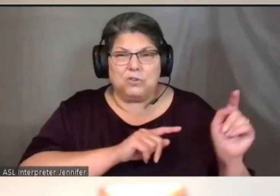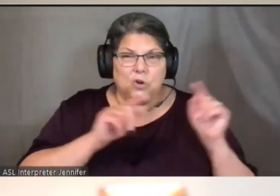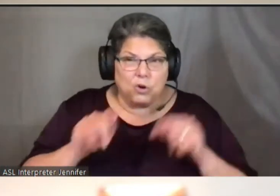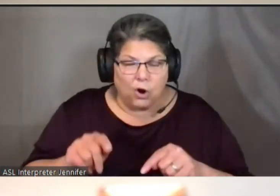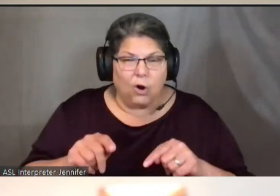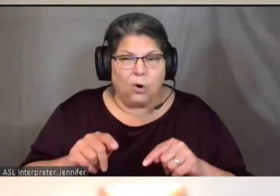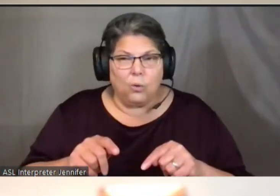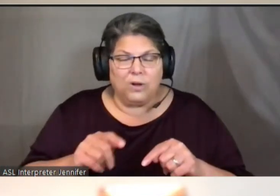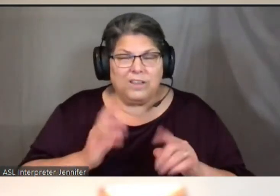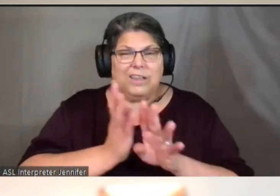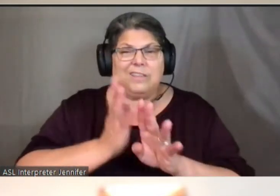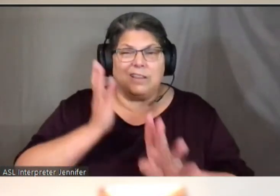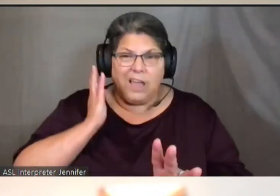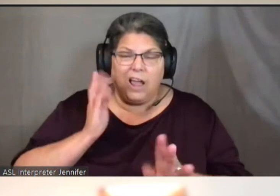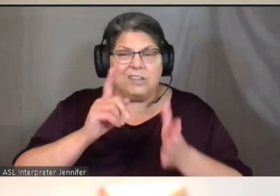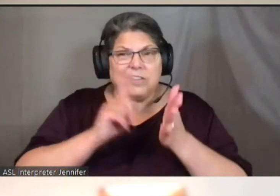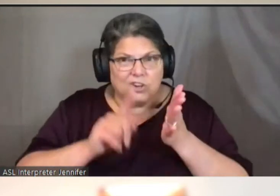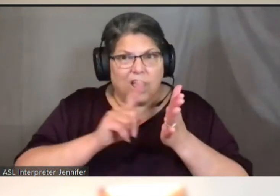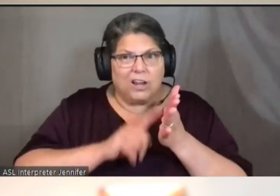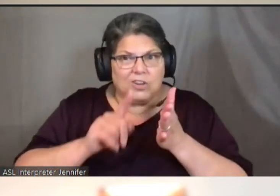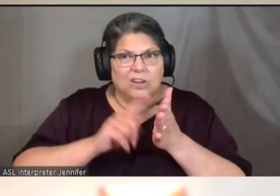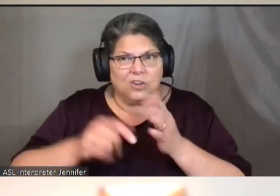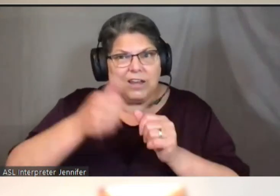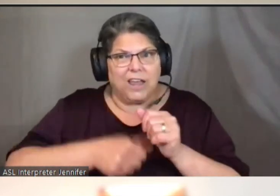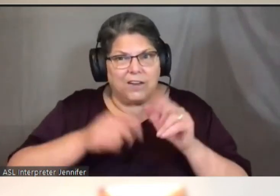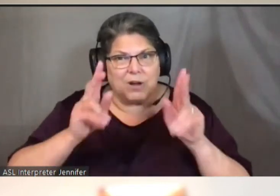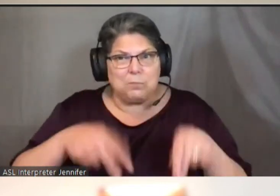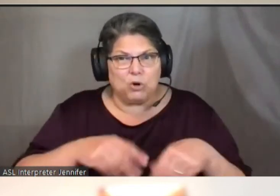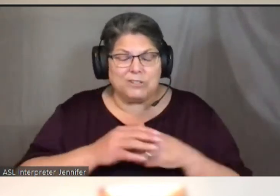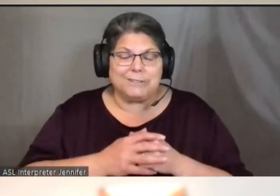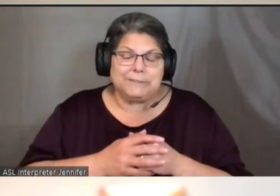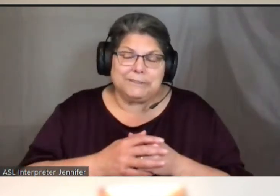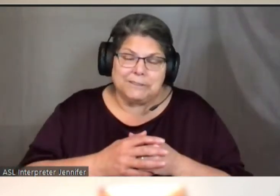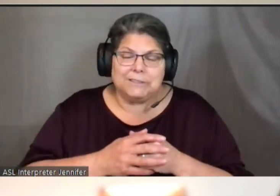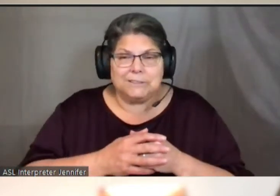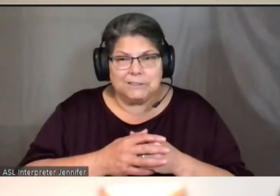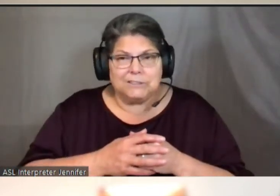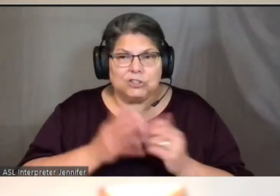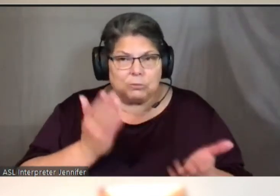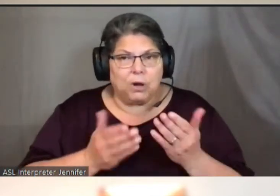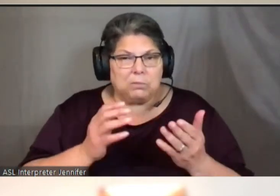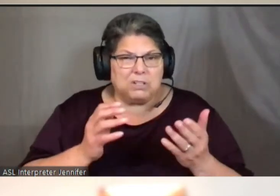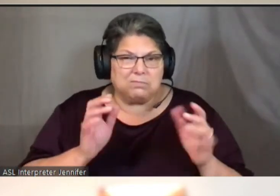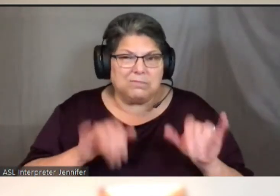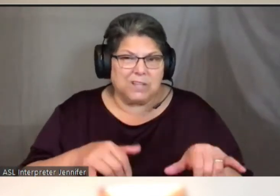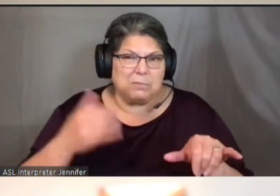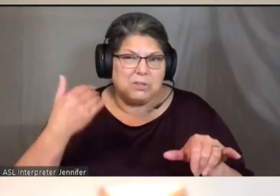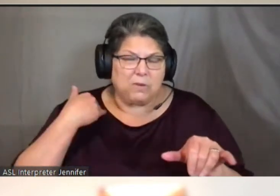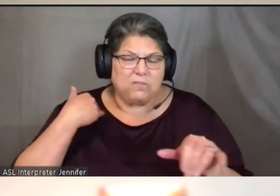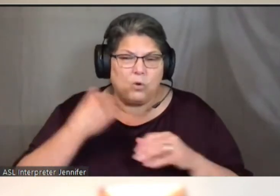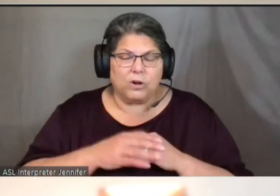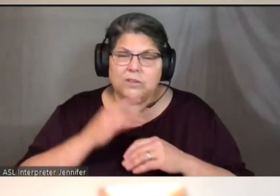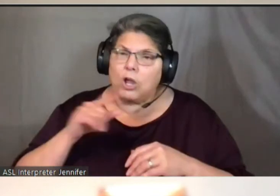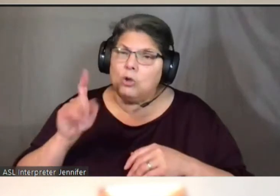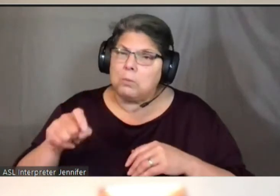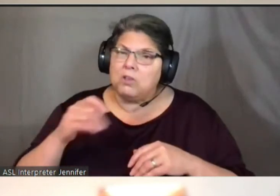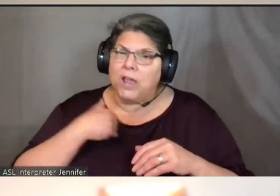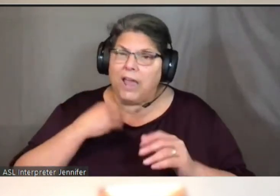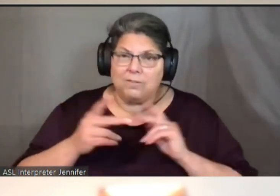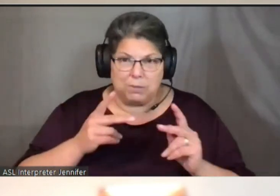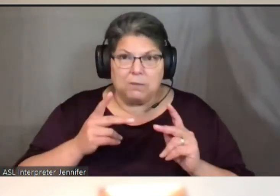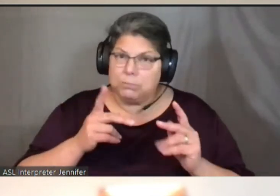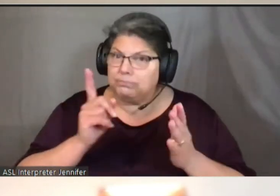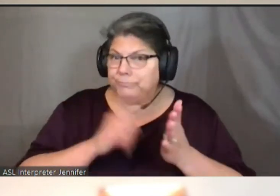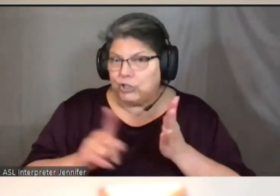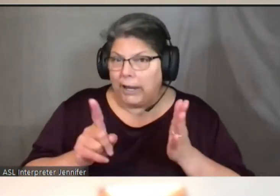and check people. We will probably do what we've done with other guidance, which is to say, you have to have people out there